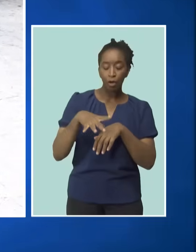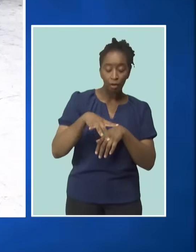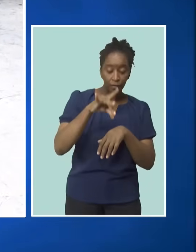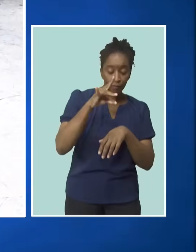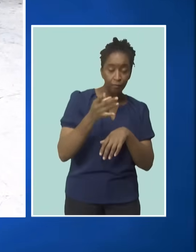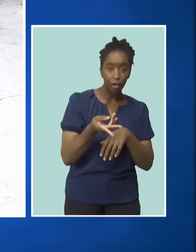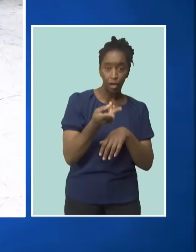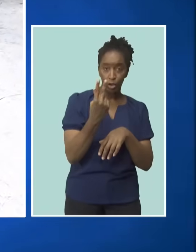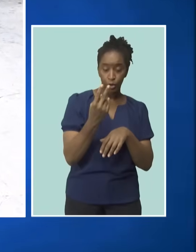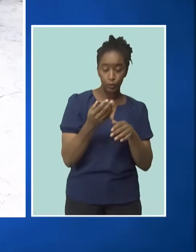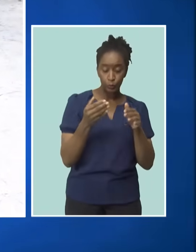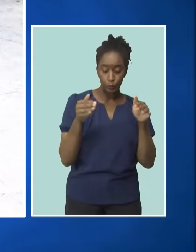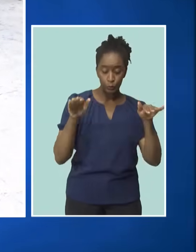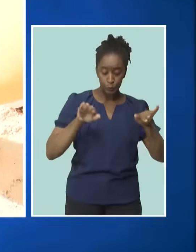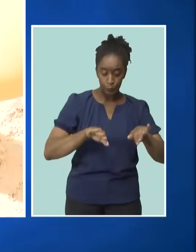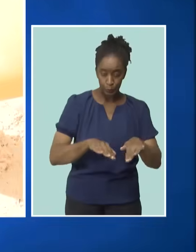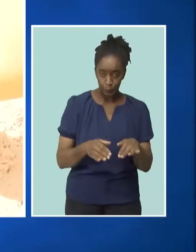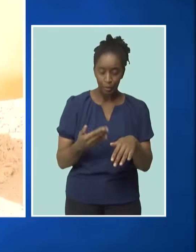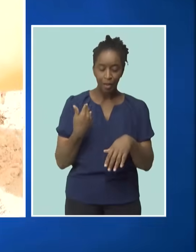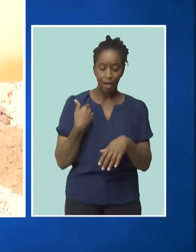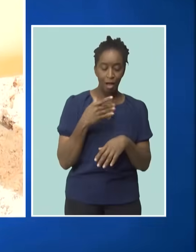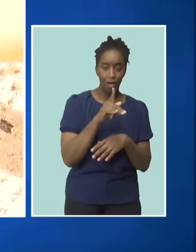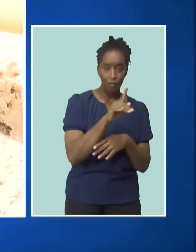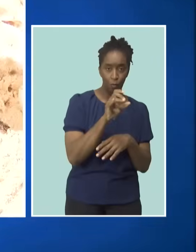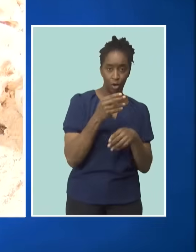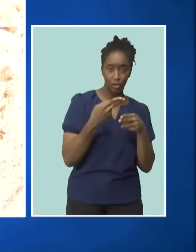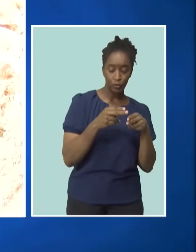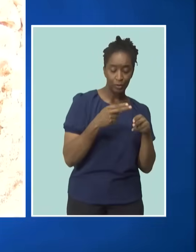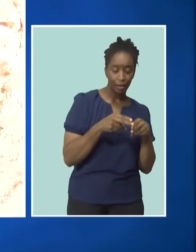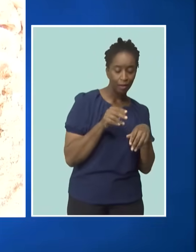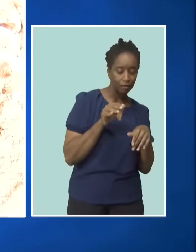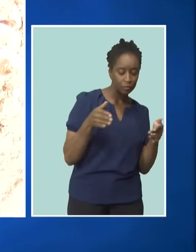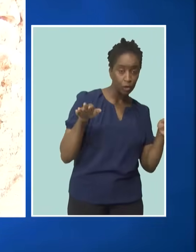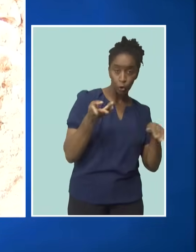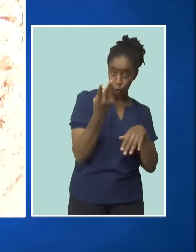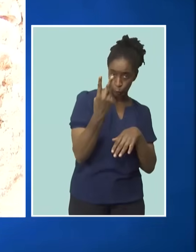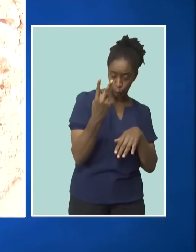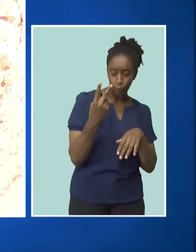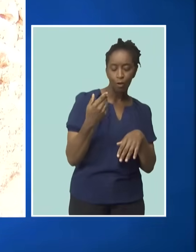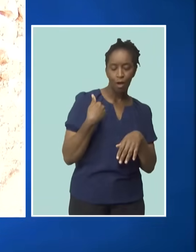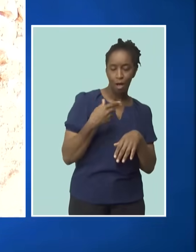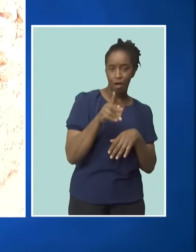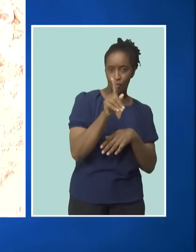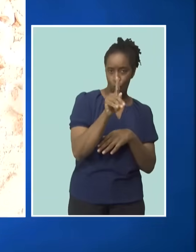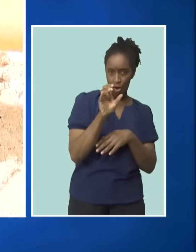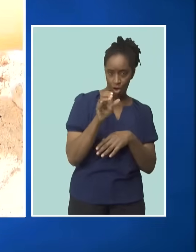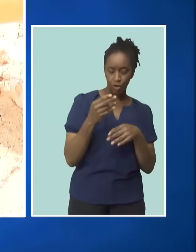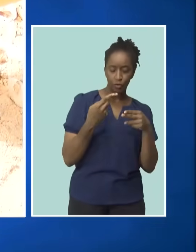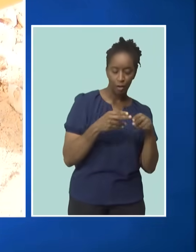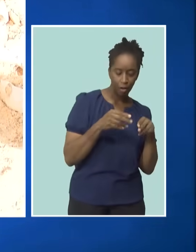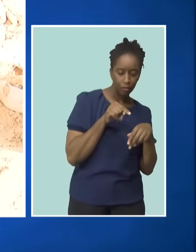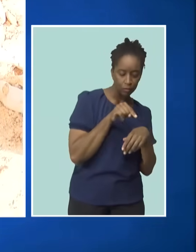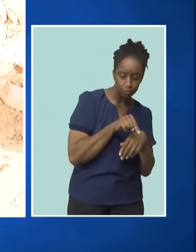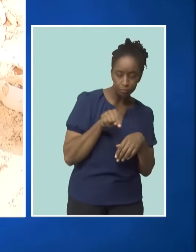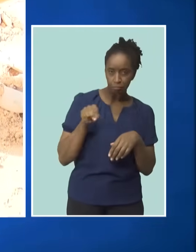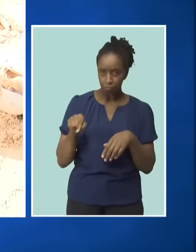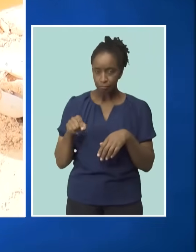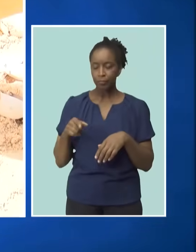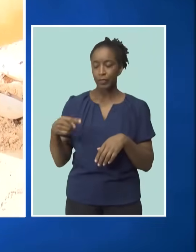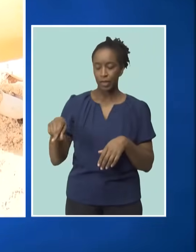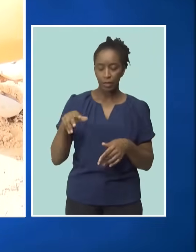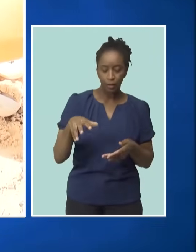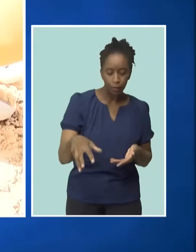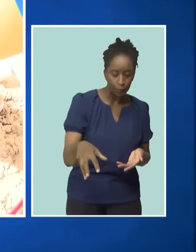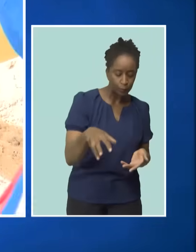over 100 eggs each. Ms. Merchant says the exercise involves carefully removing eggs, counting